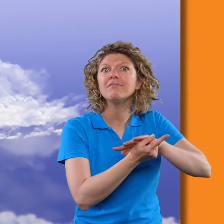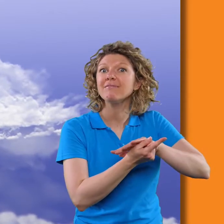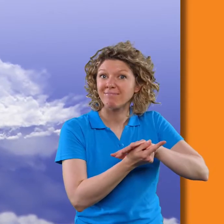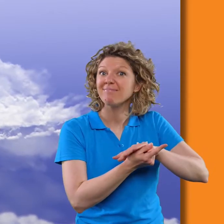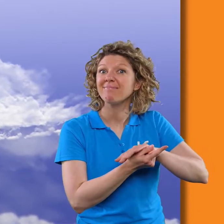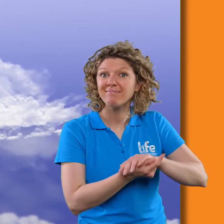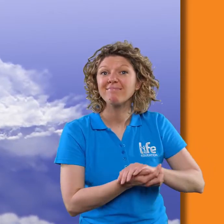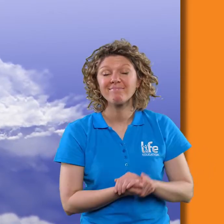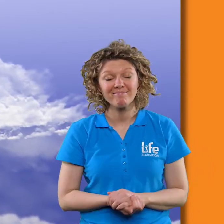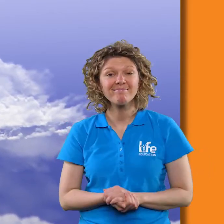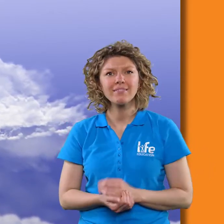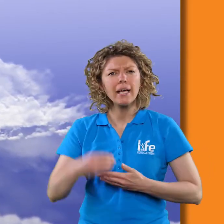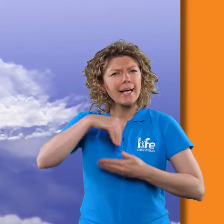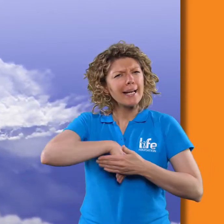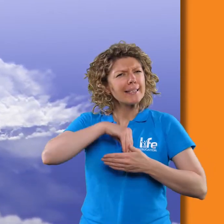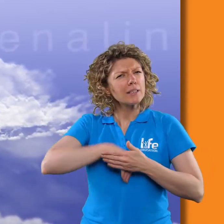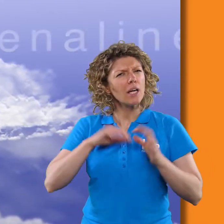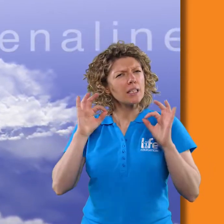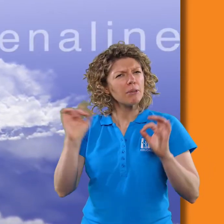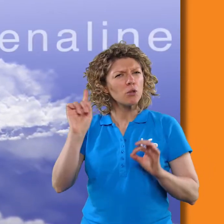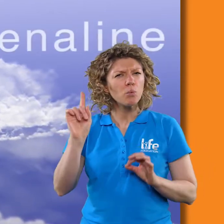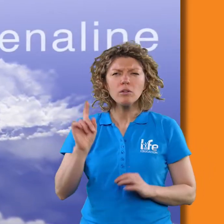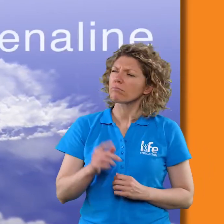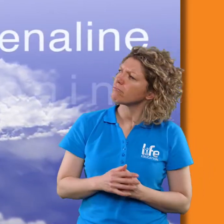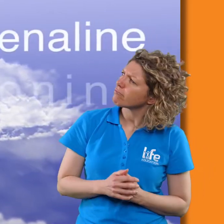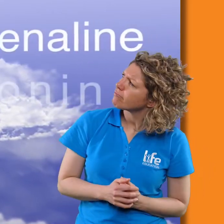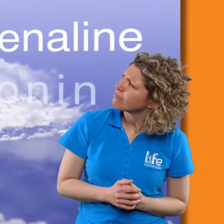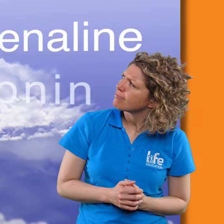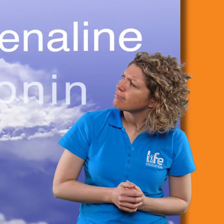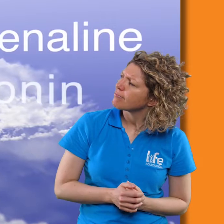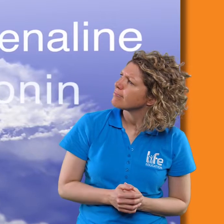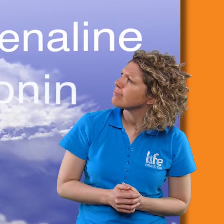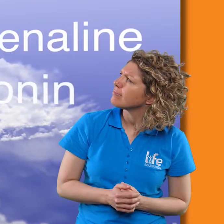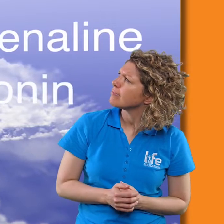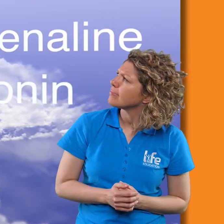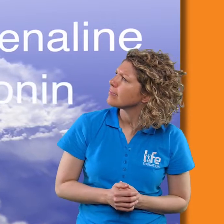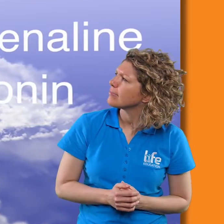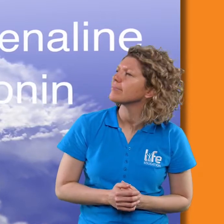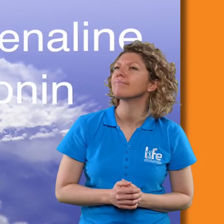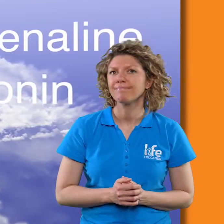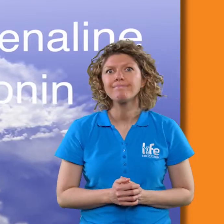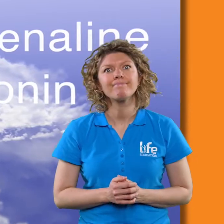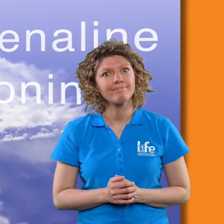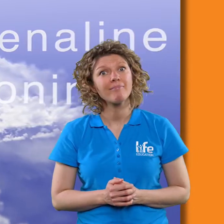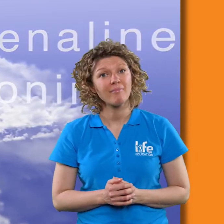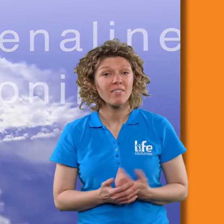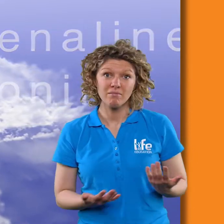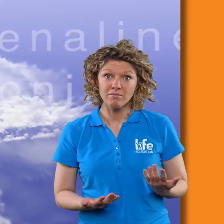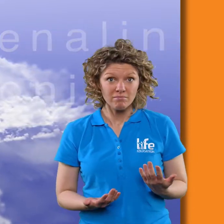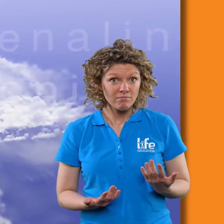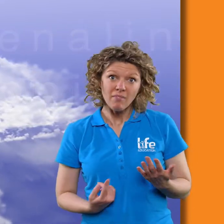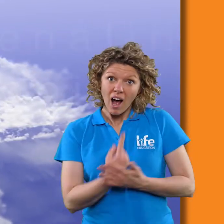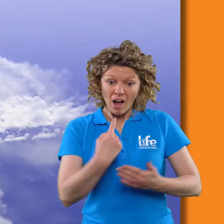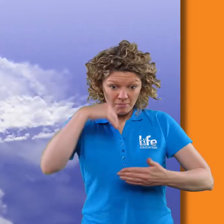These chemicals, such as dopamine, noradrenaline, and serotonin, also produce feelings of excitement and